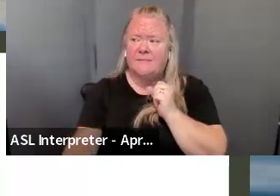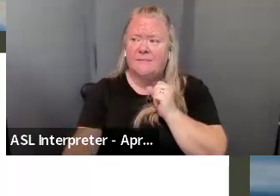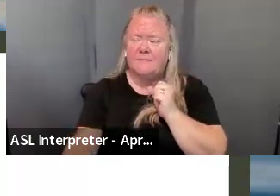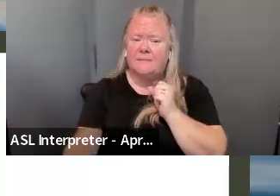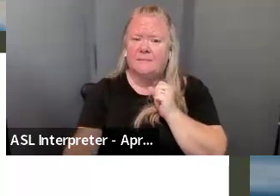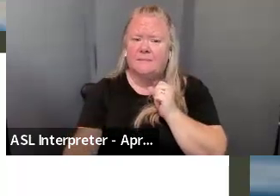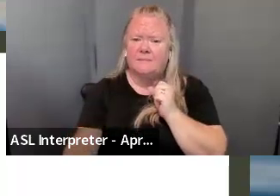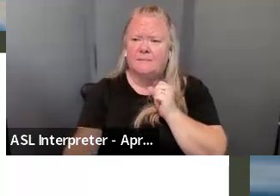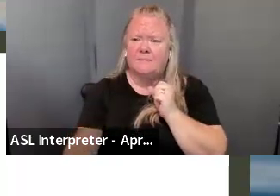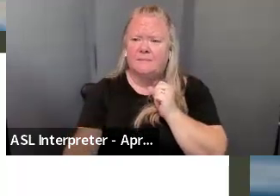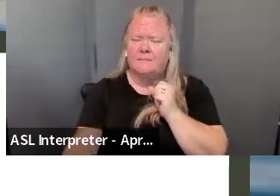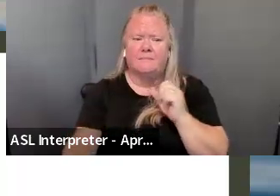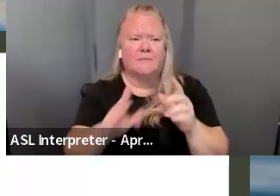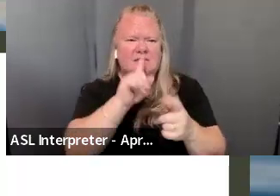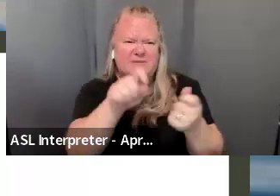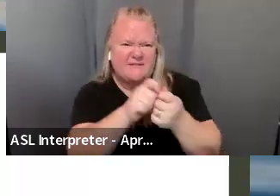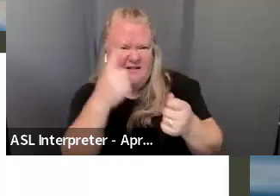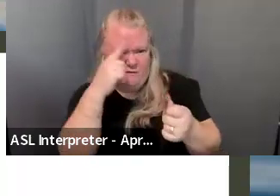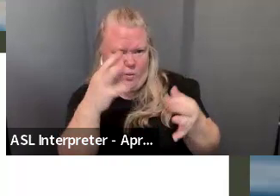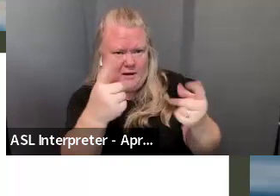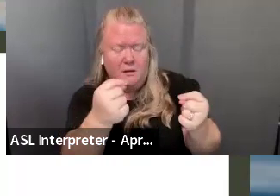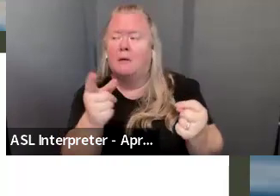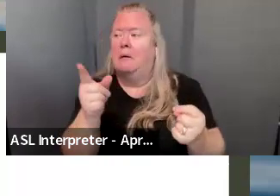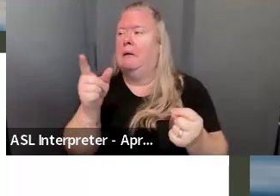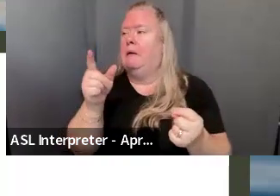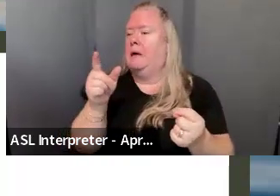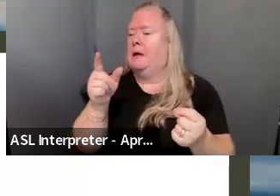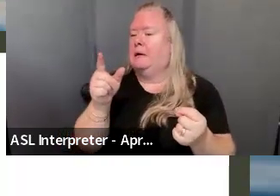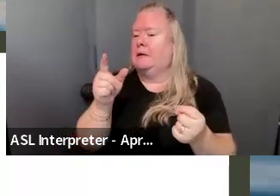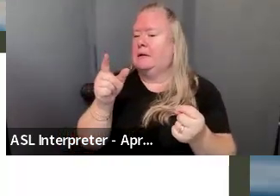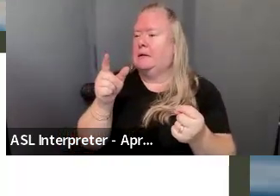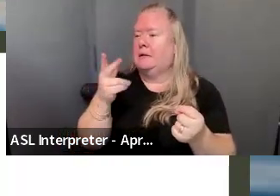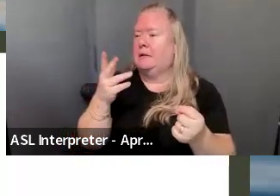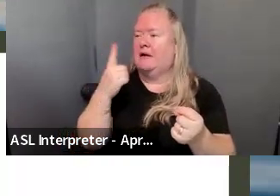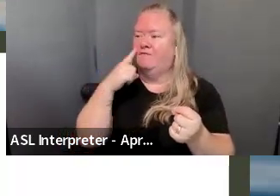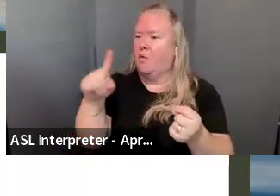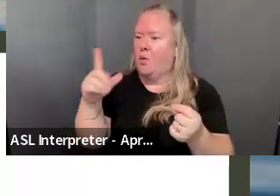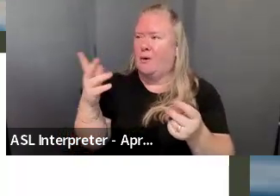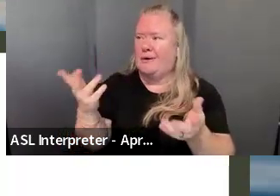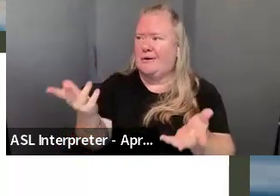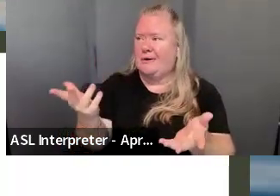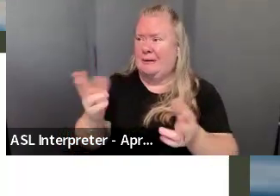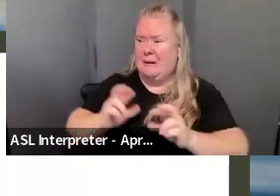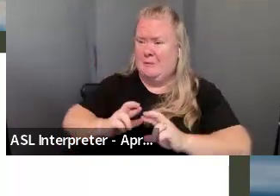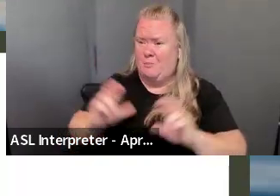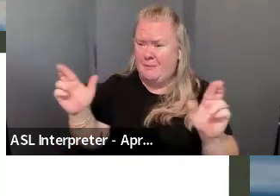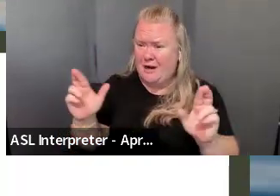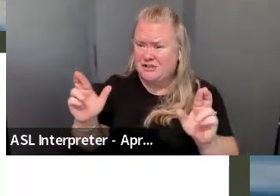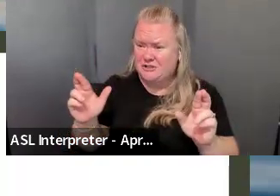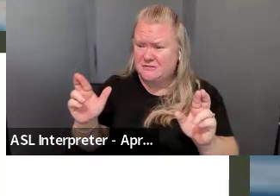I If you don't, just- for specifically what? If you can, for preparation, I